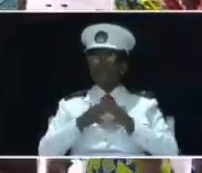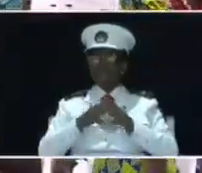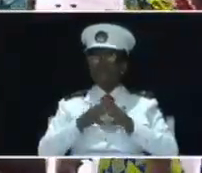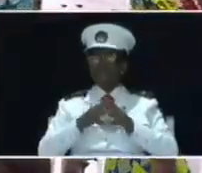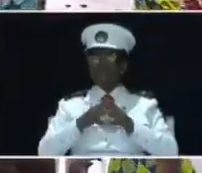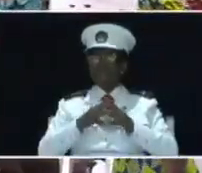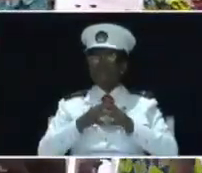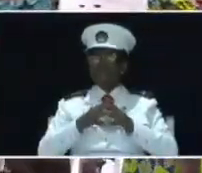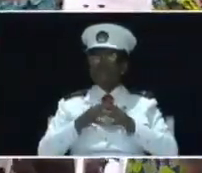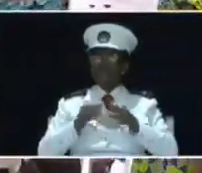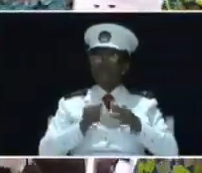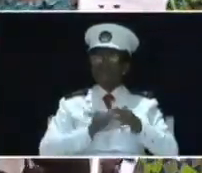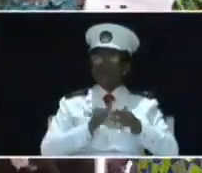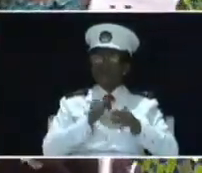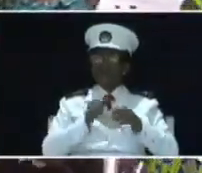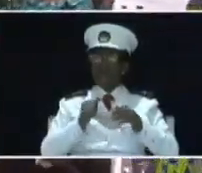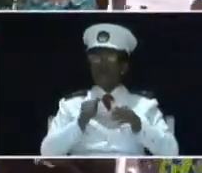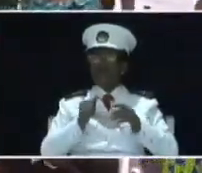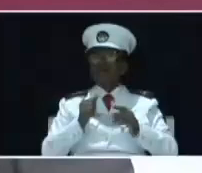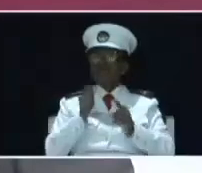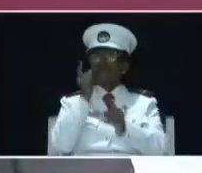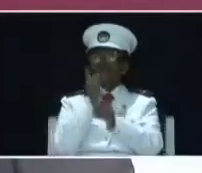I've just returned from